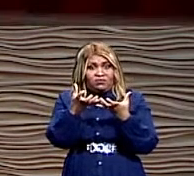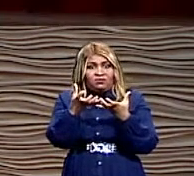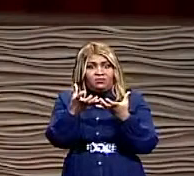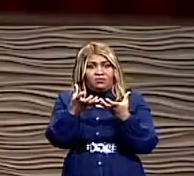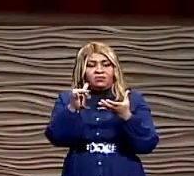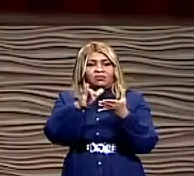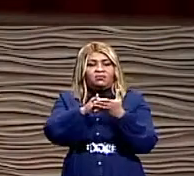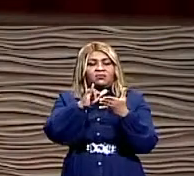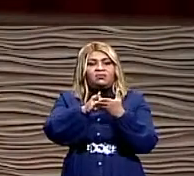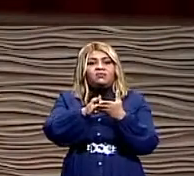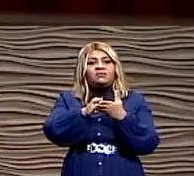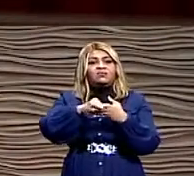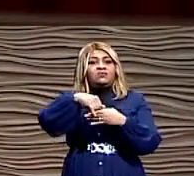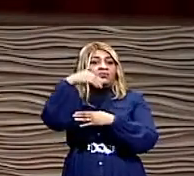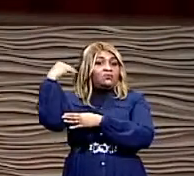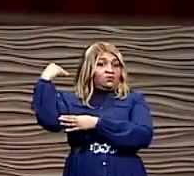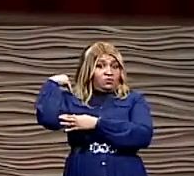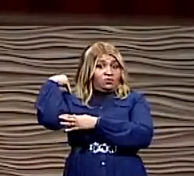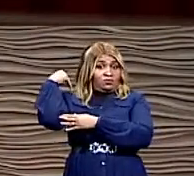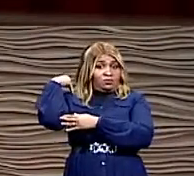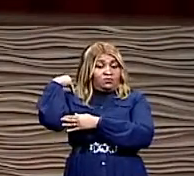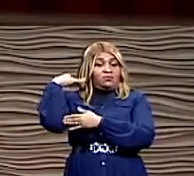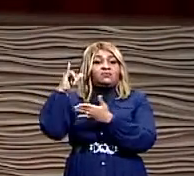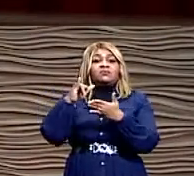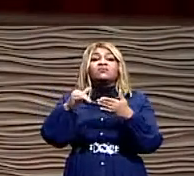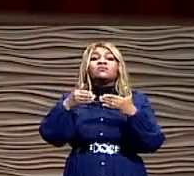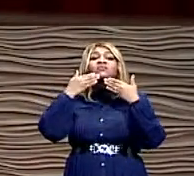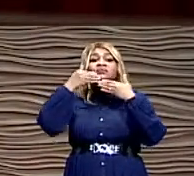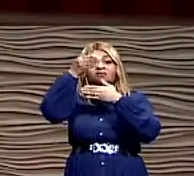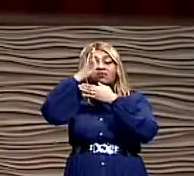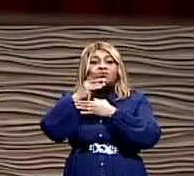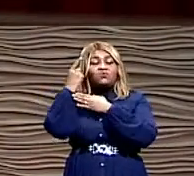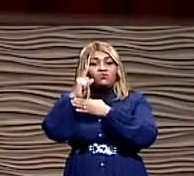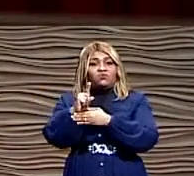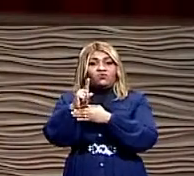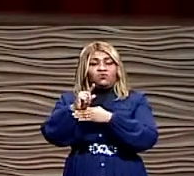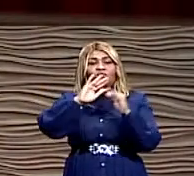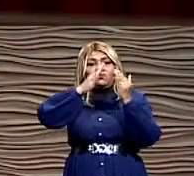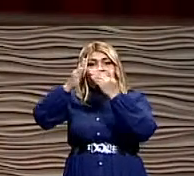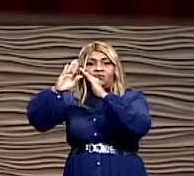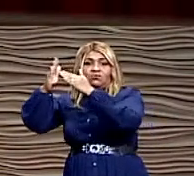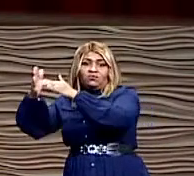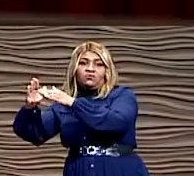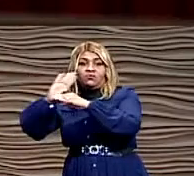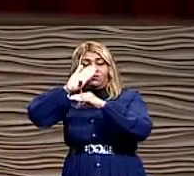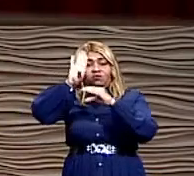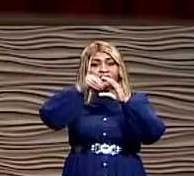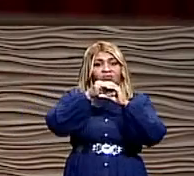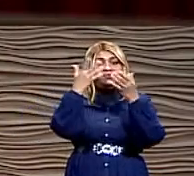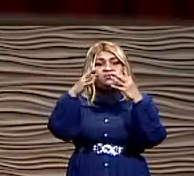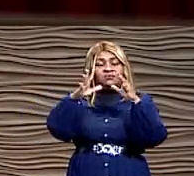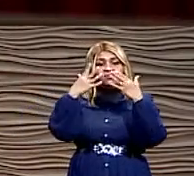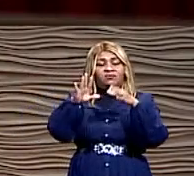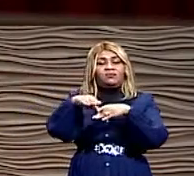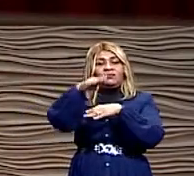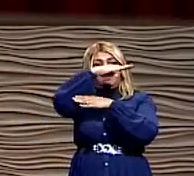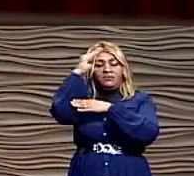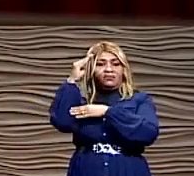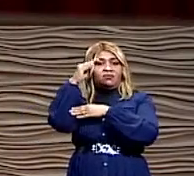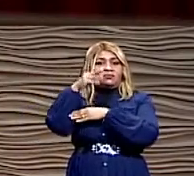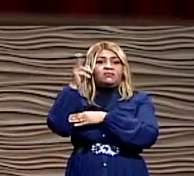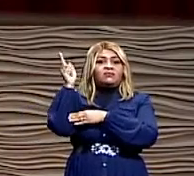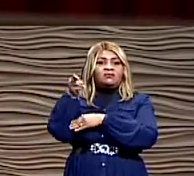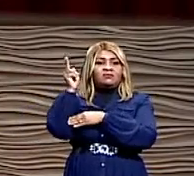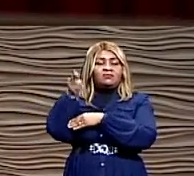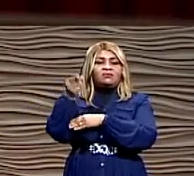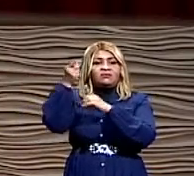social responsibility, and we thank God for our community partners. Now, as we close out Black History Month, and again, every